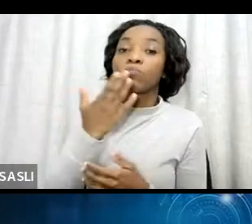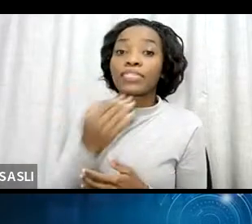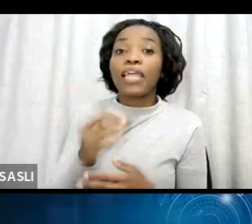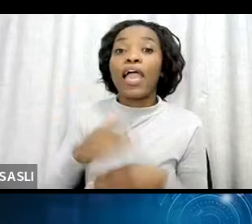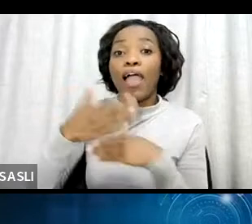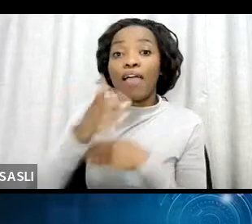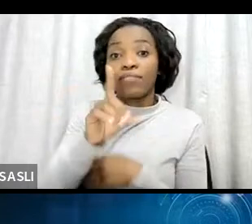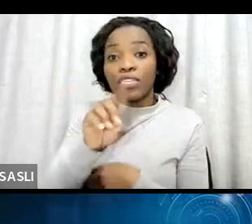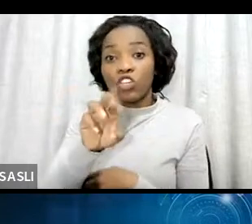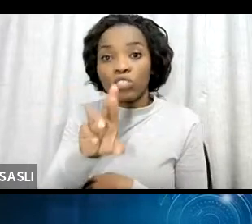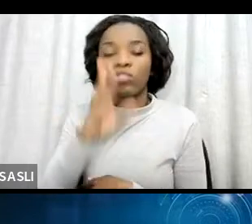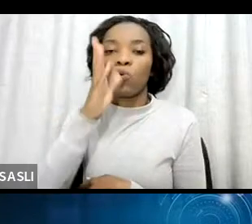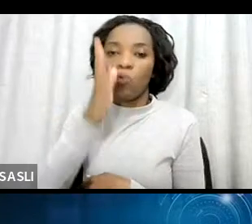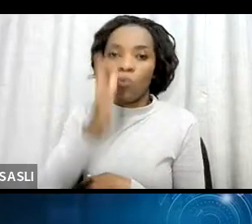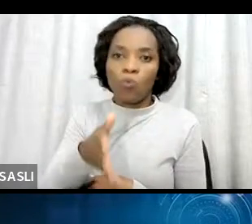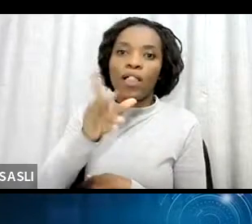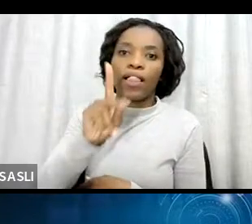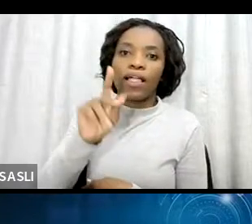to you, Katlego. Thank you.